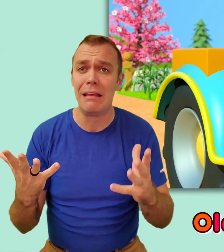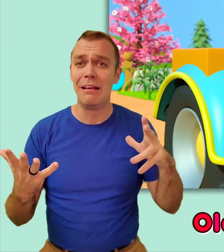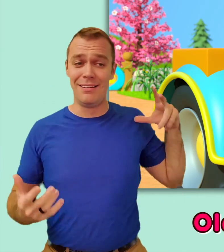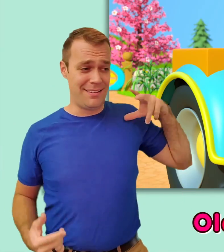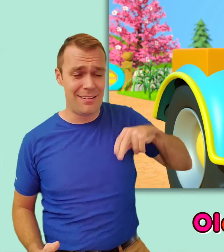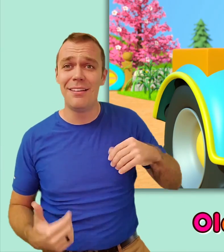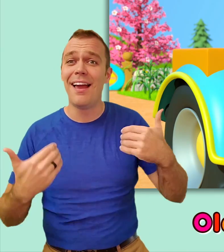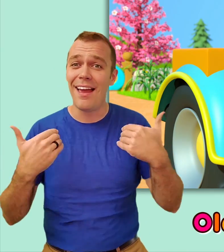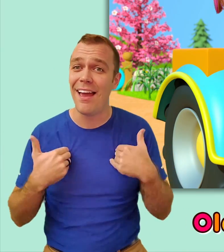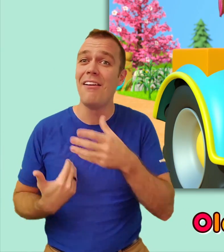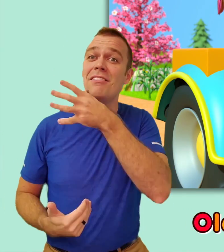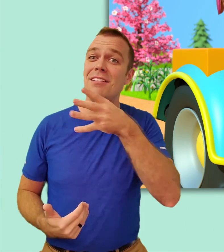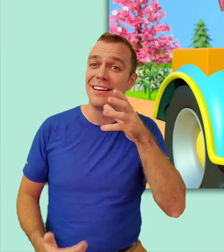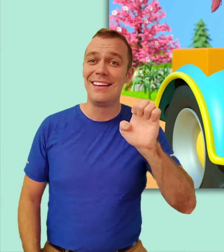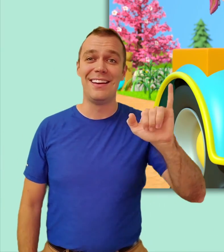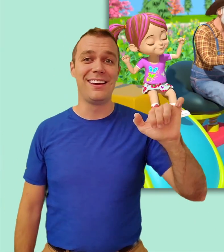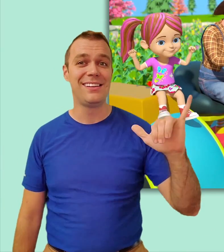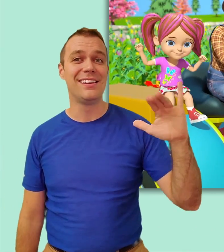Old MacDonald had a farm,